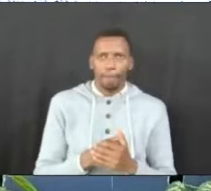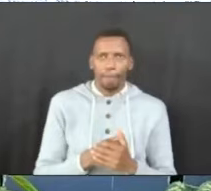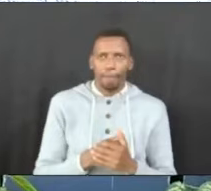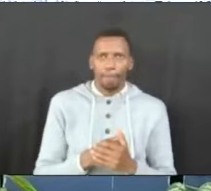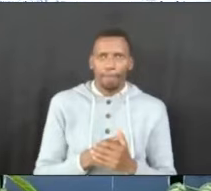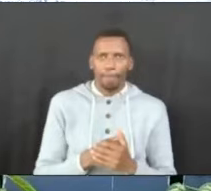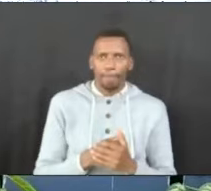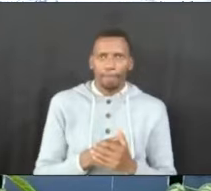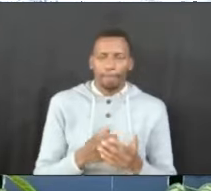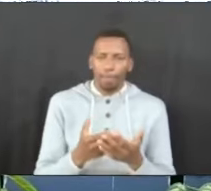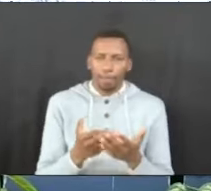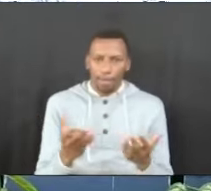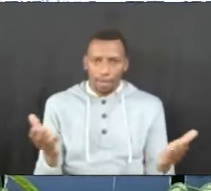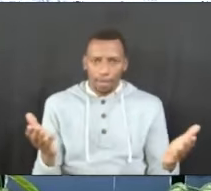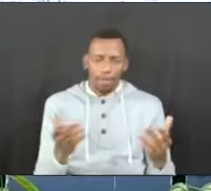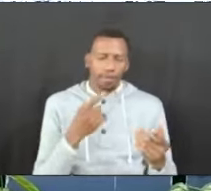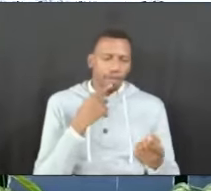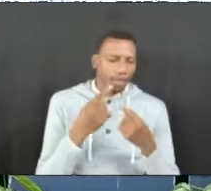they speak about